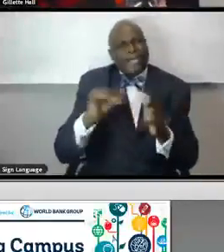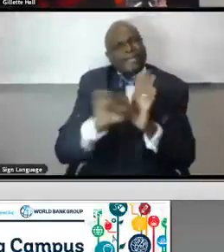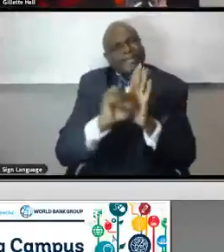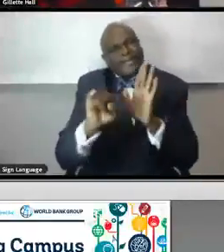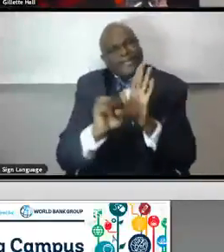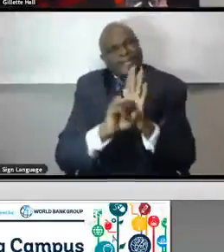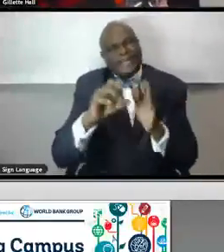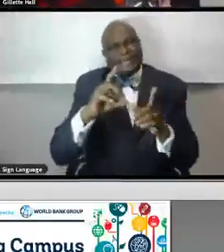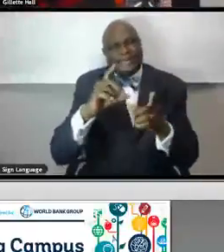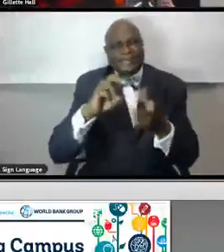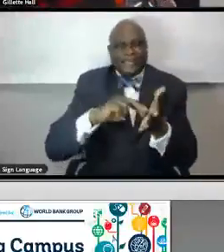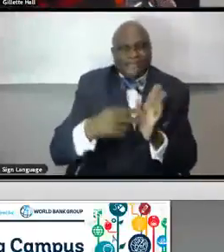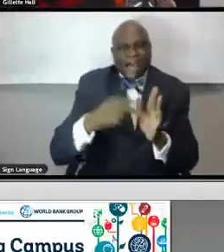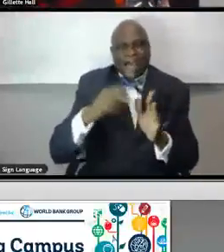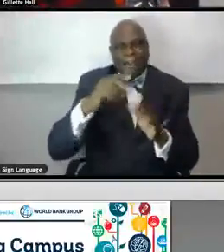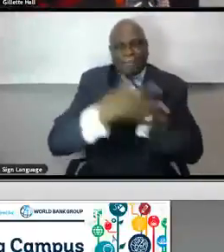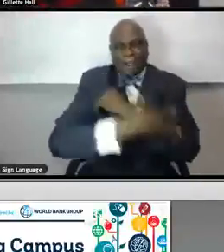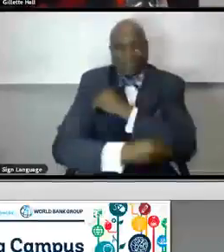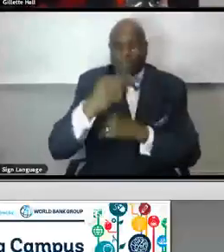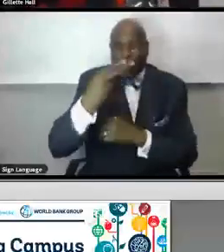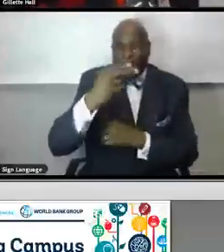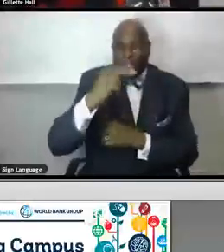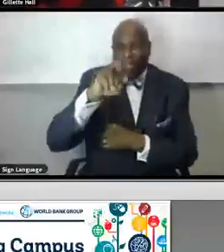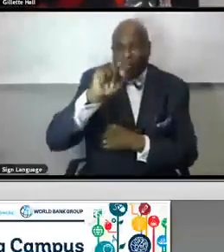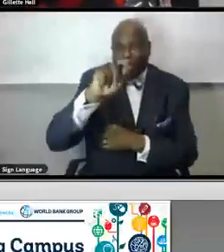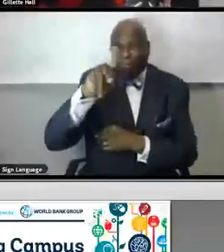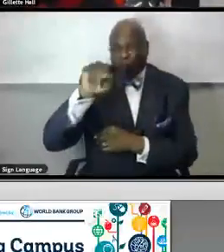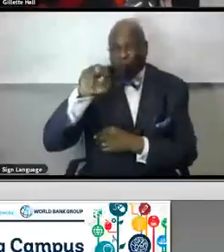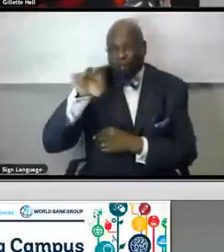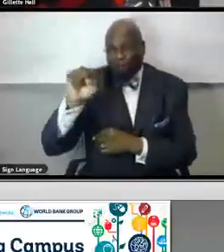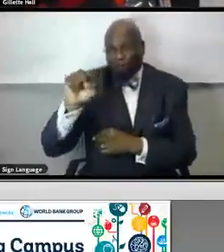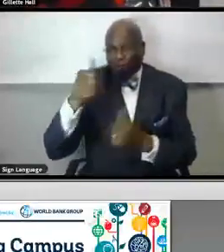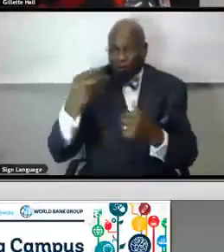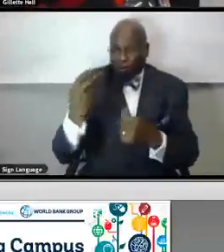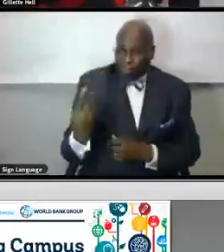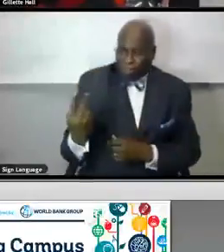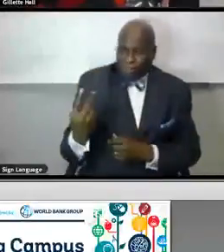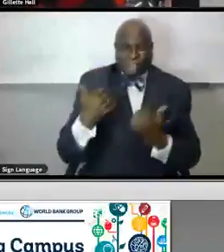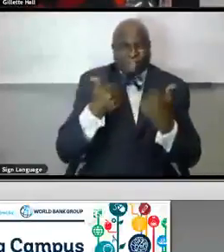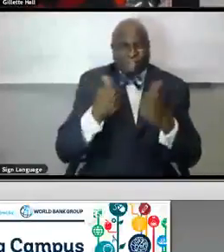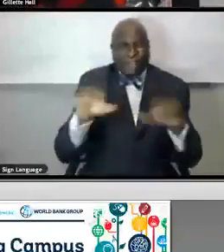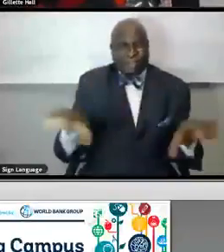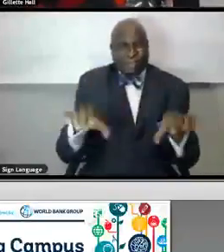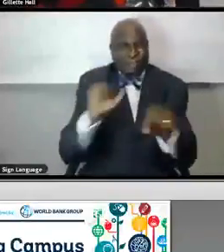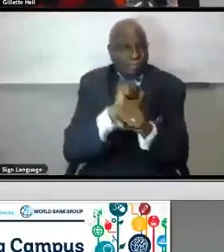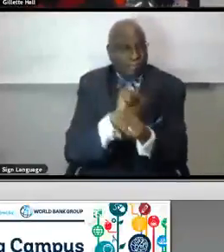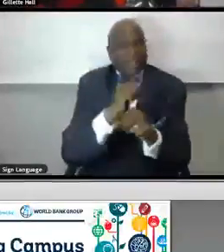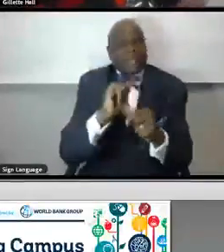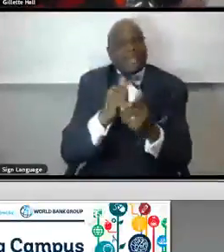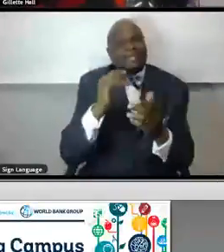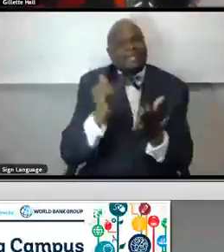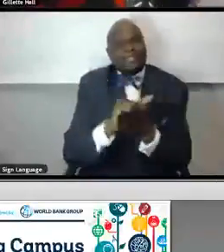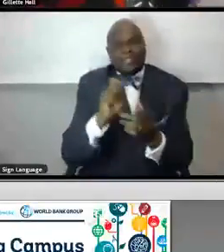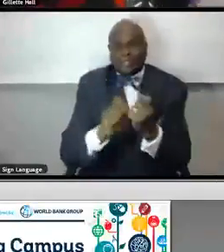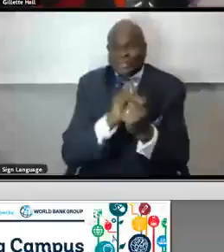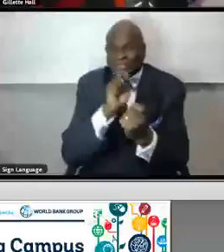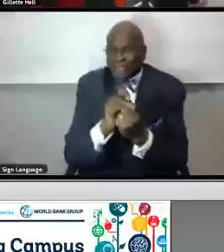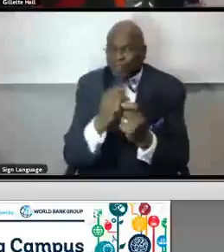define poverty. What Harry Petrinos and I have tried to do with this work is to